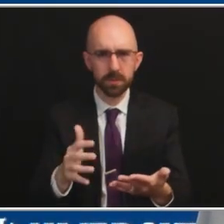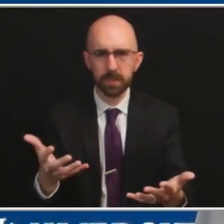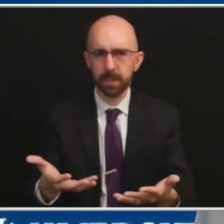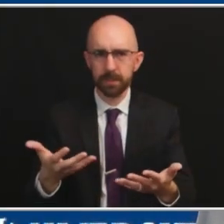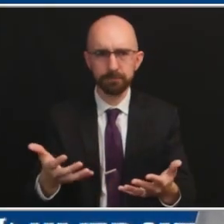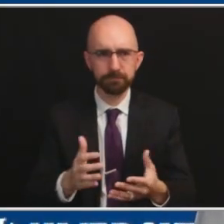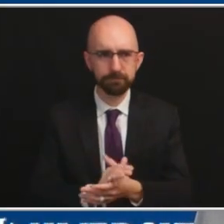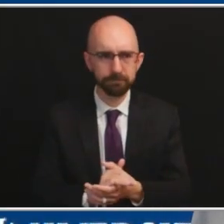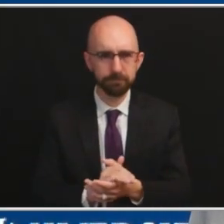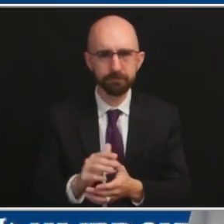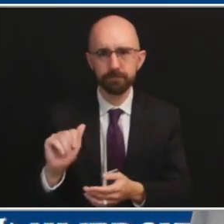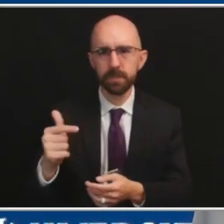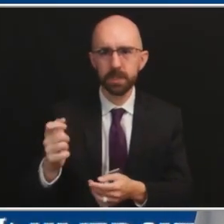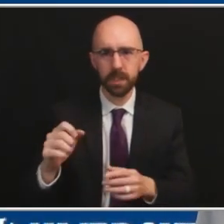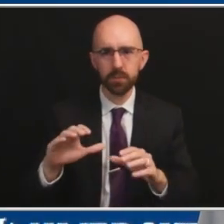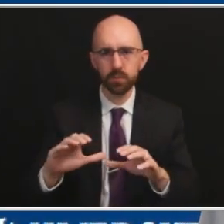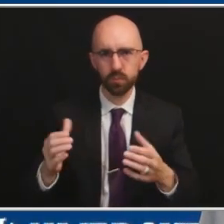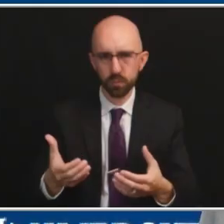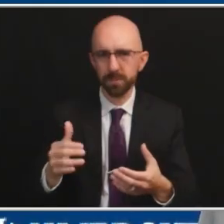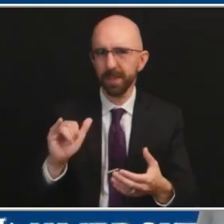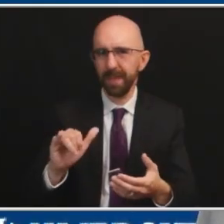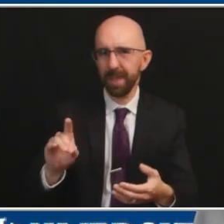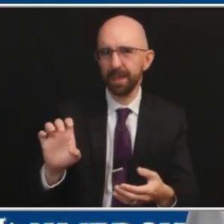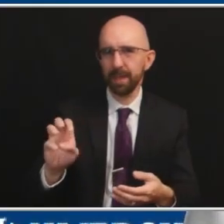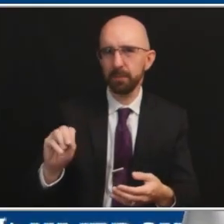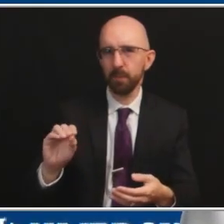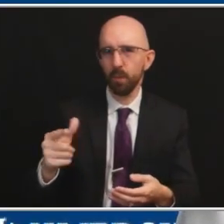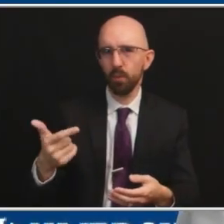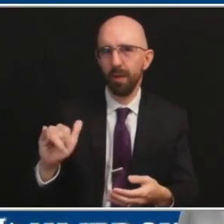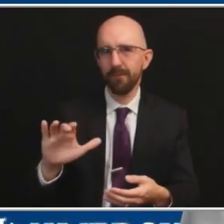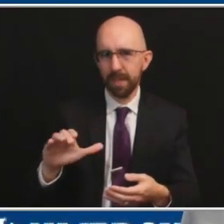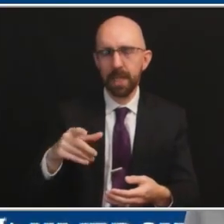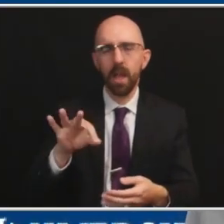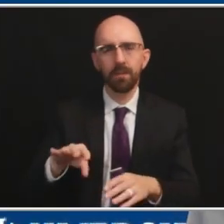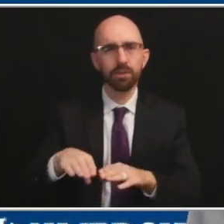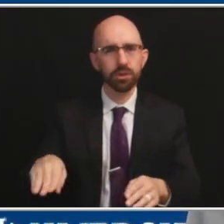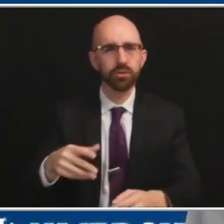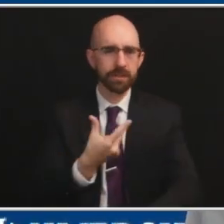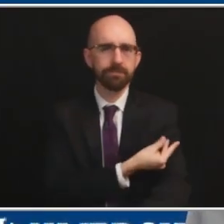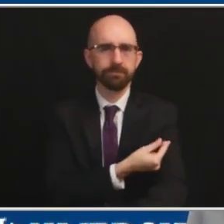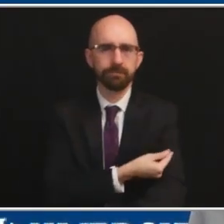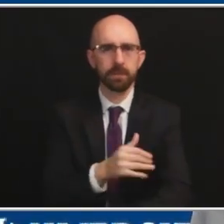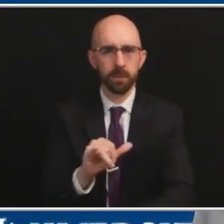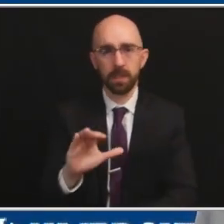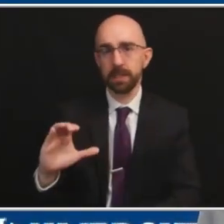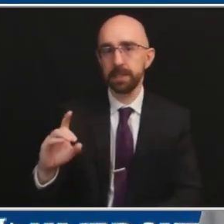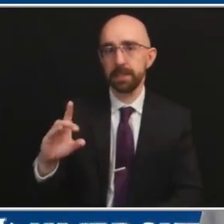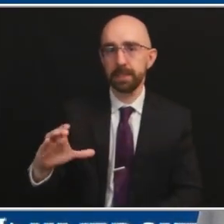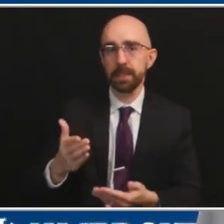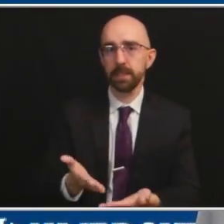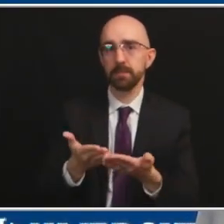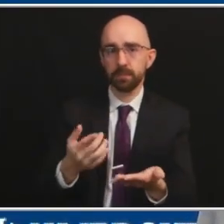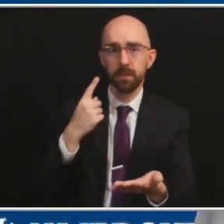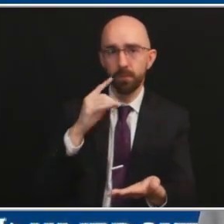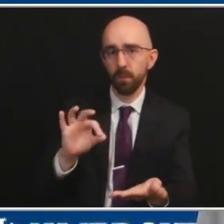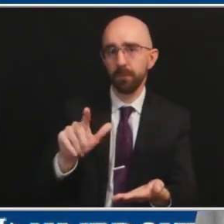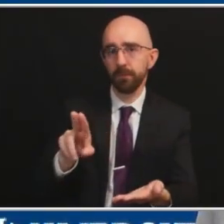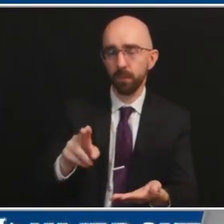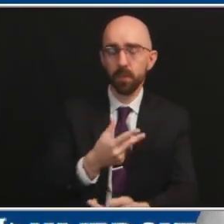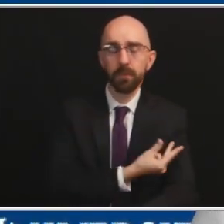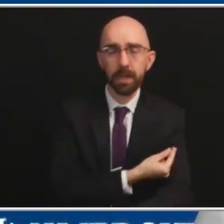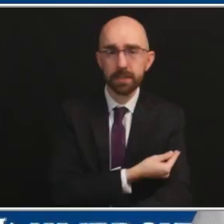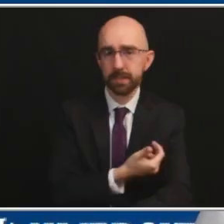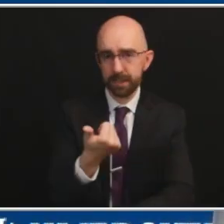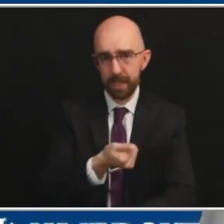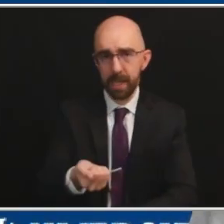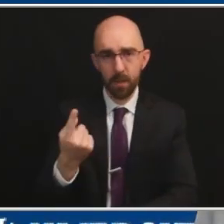age groups, that demographic of children vaccinated as well. If you remember, the CDC recommendation for influenza vaccine is anybody 6 months